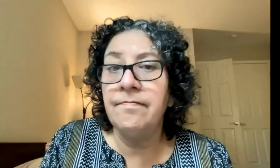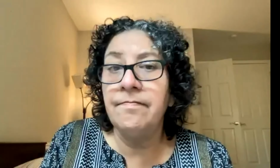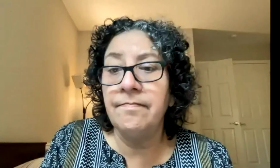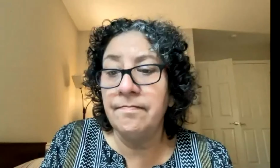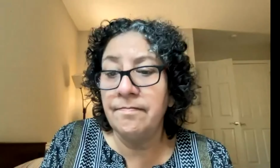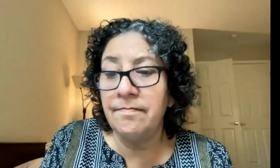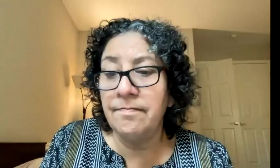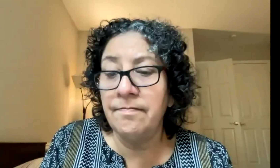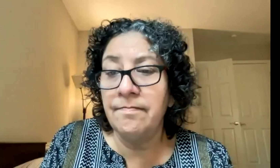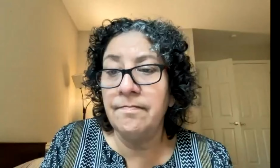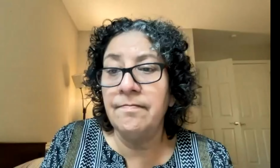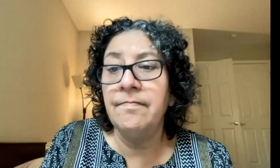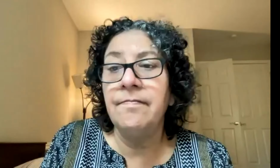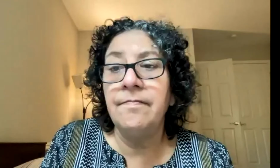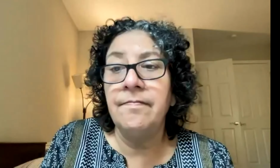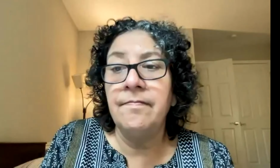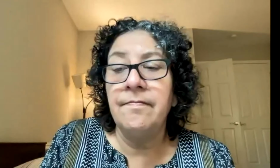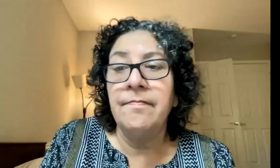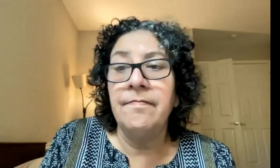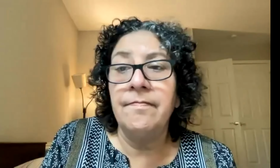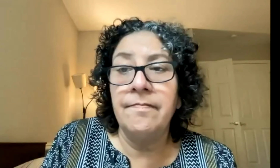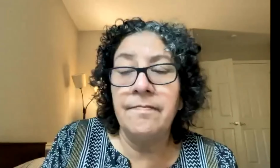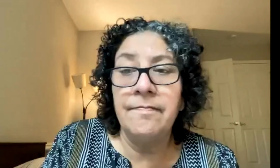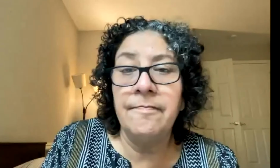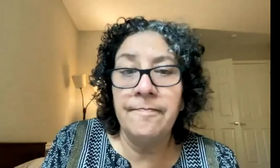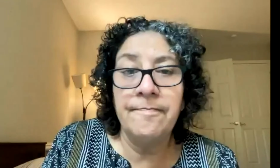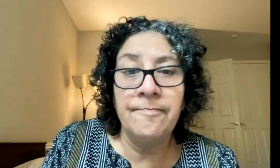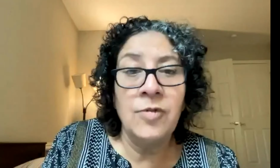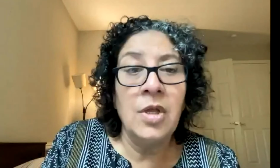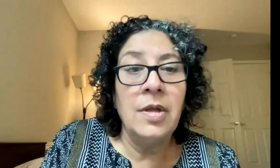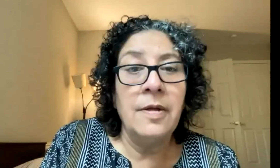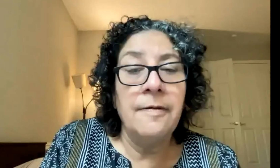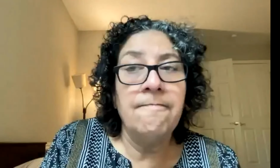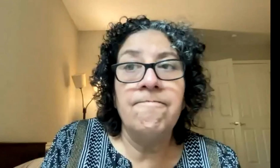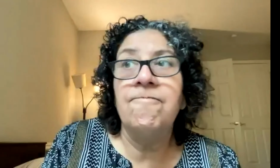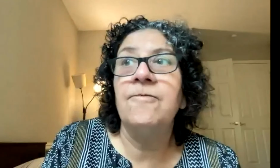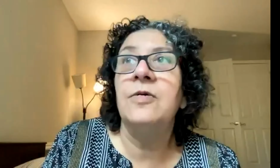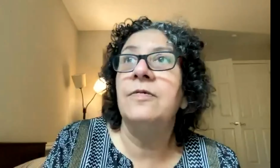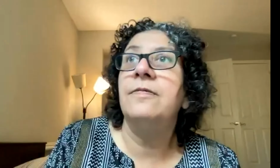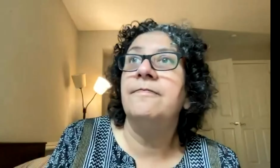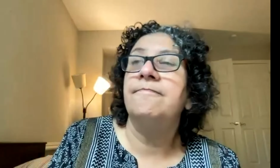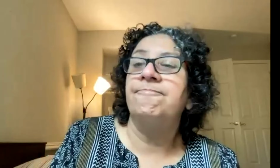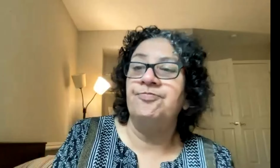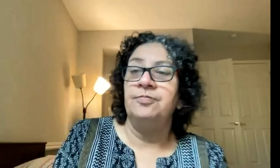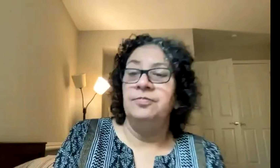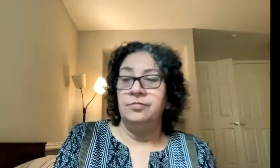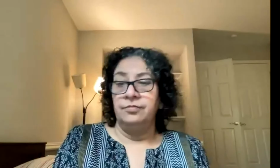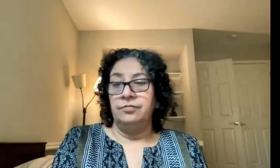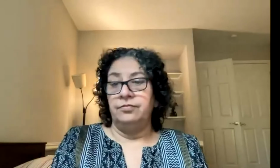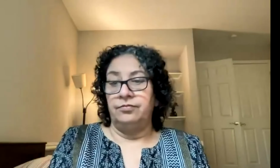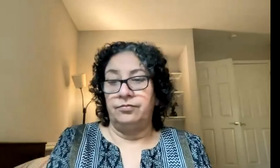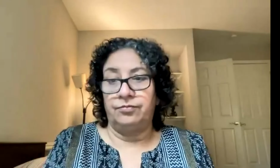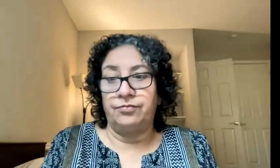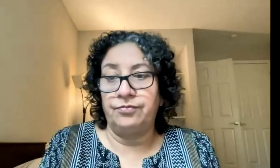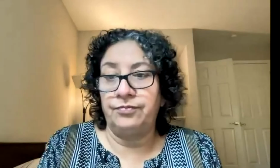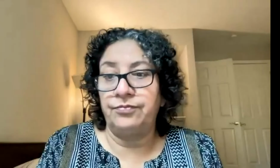a child with dyslexia, dyscalculia, dysgraphia in a mainstream school as they only receive support